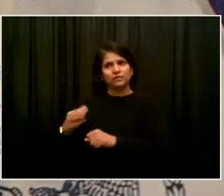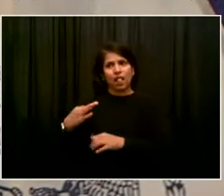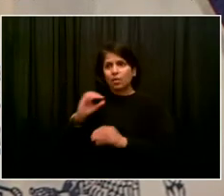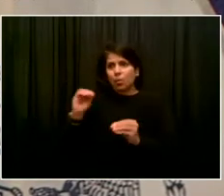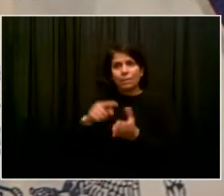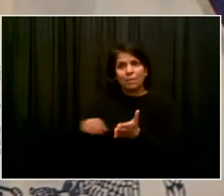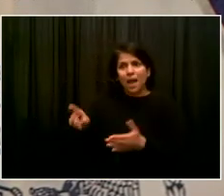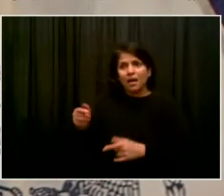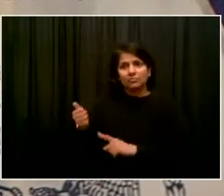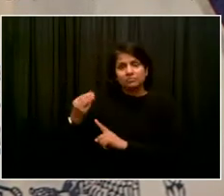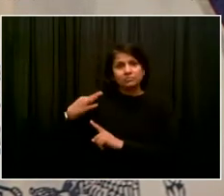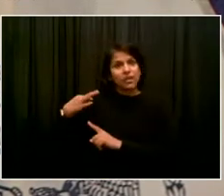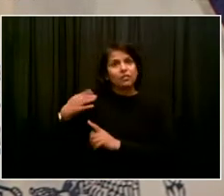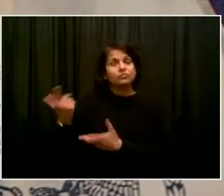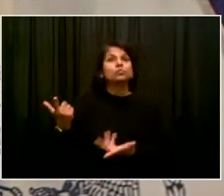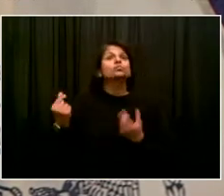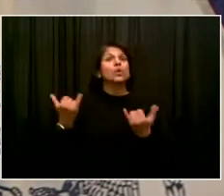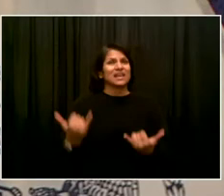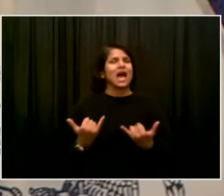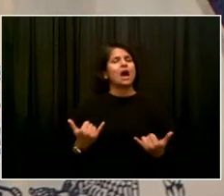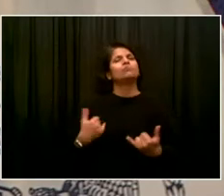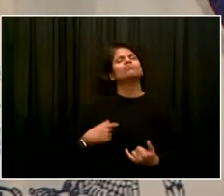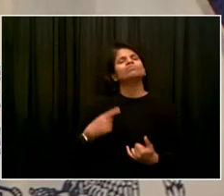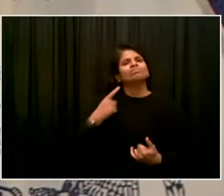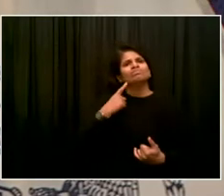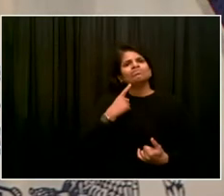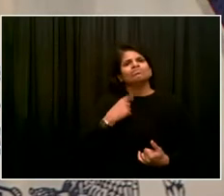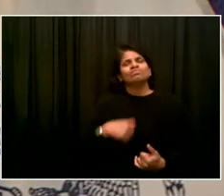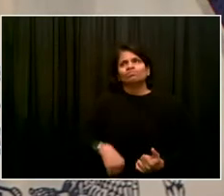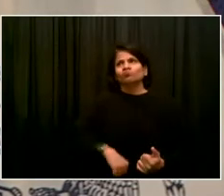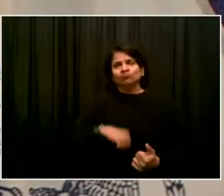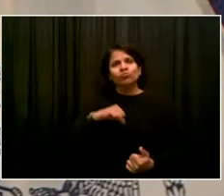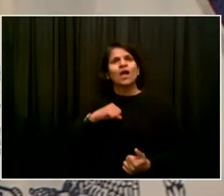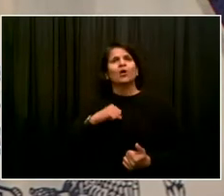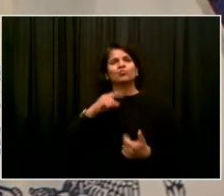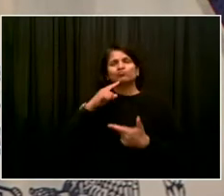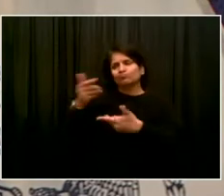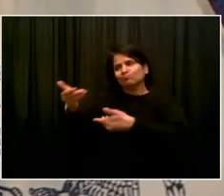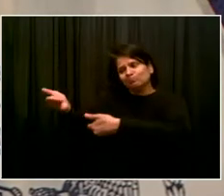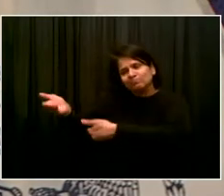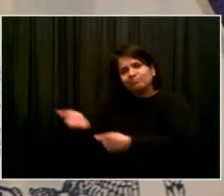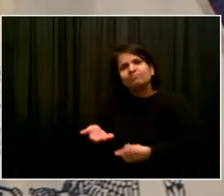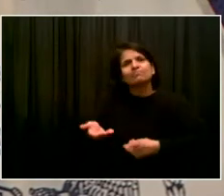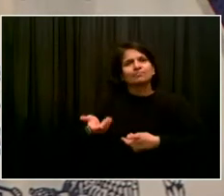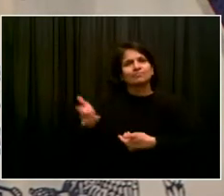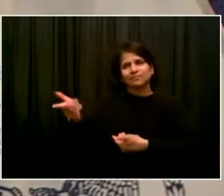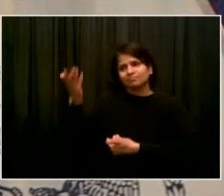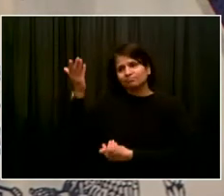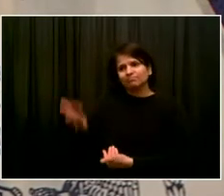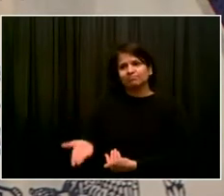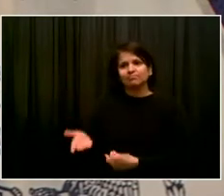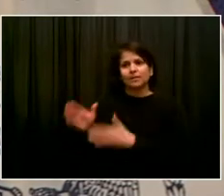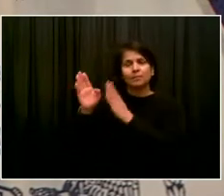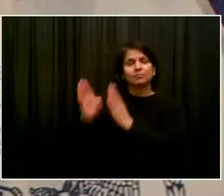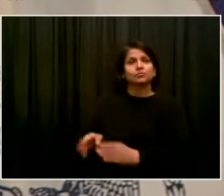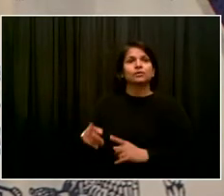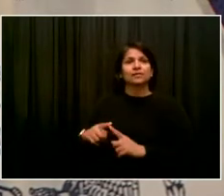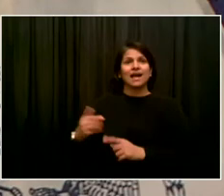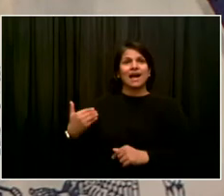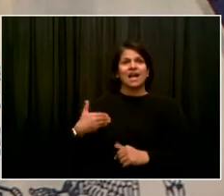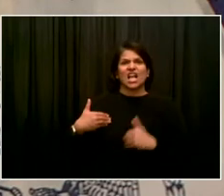I say now with tremendous pride, I have the opportunity to introduce this good young man who took it upon himself